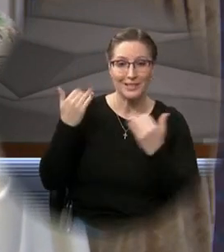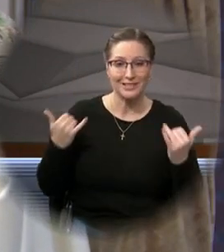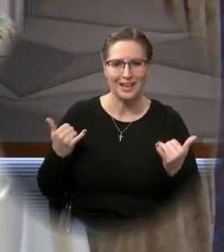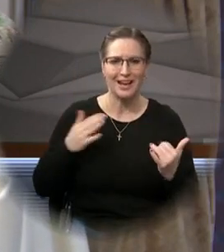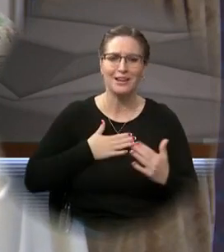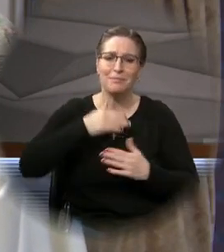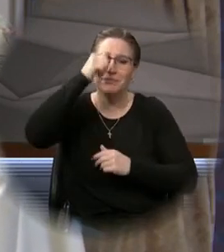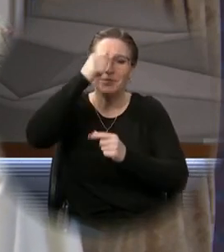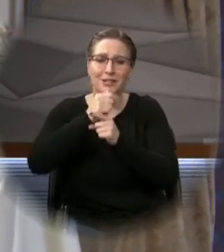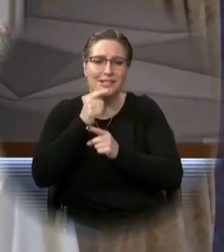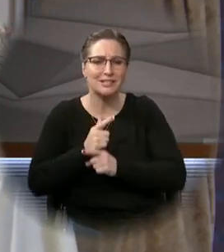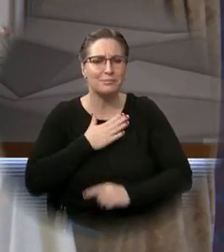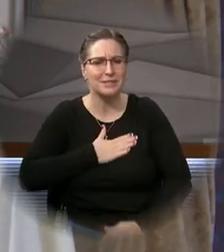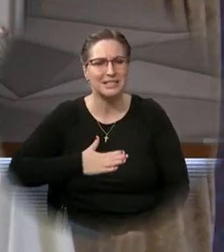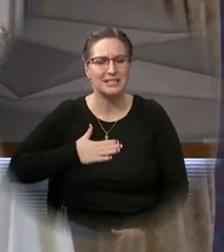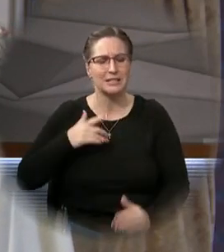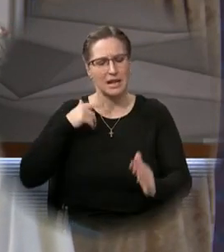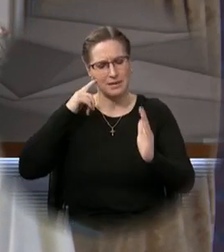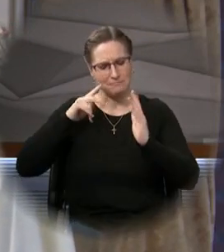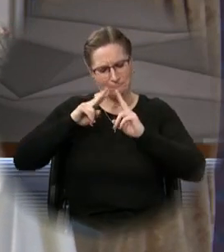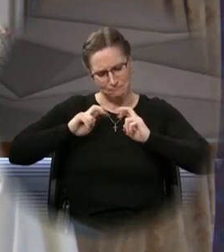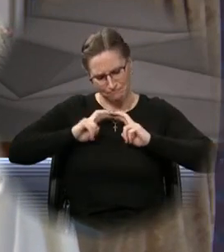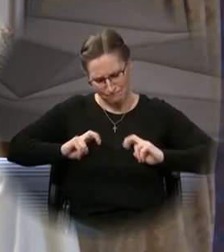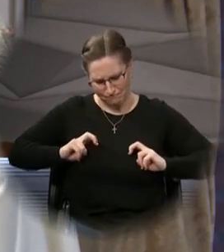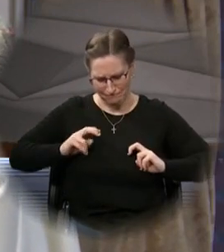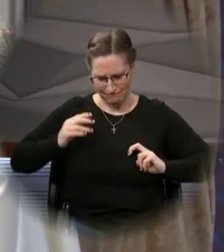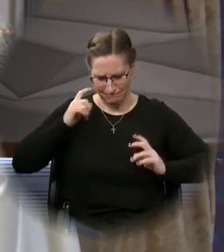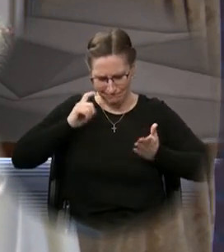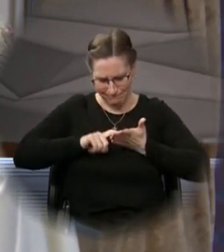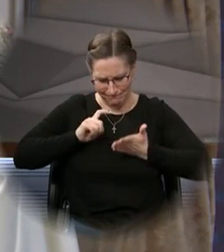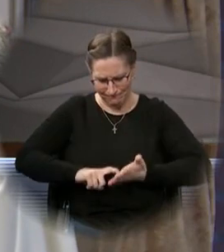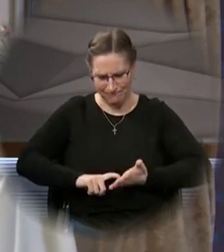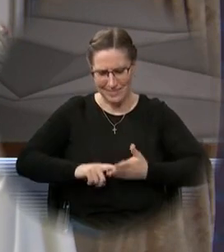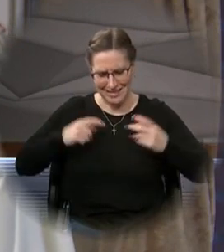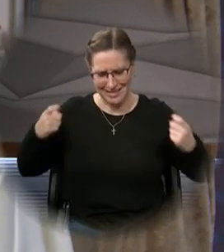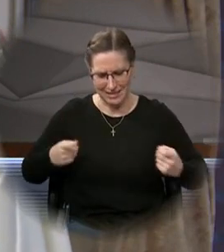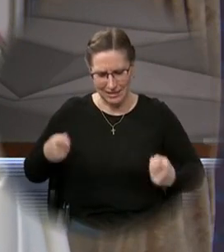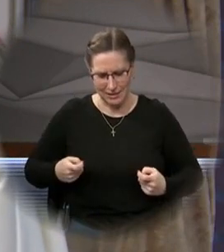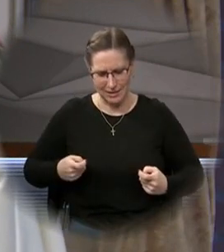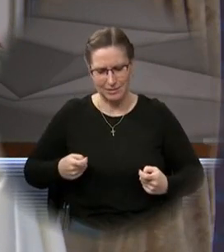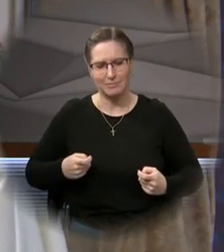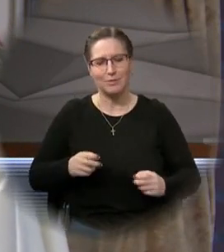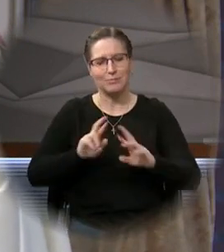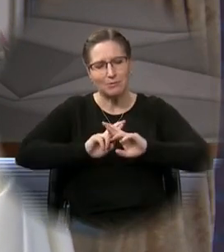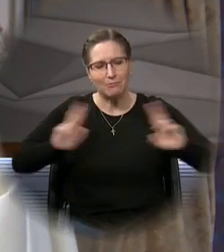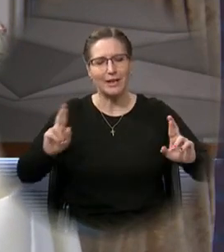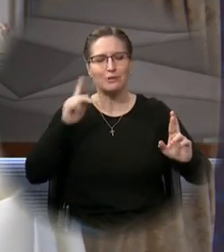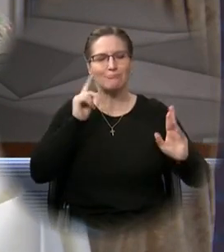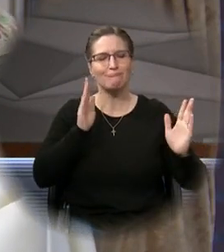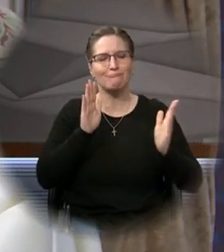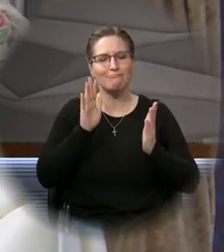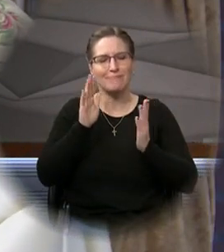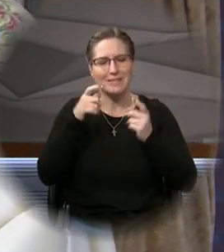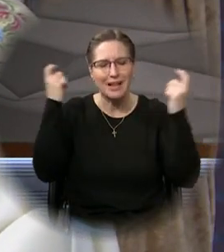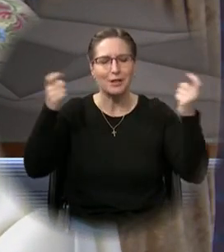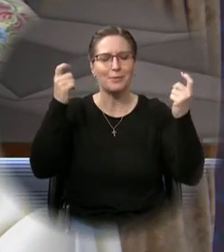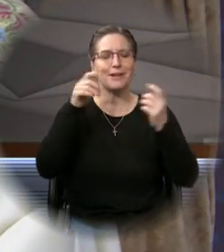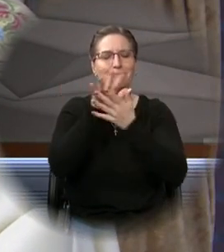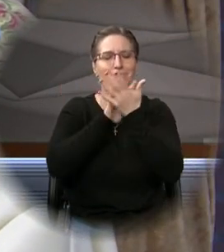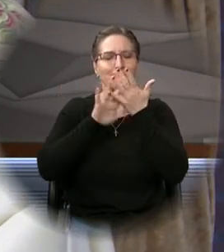my brothers and sisters, let us acknowledge our sins and so prepare ourselves to celebrate these sacred